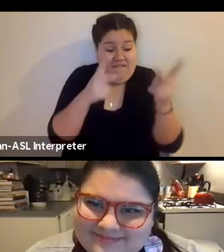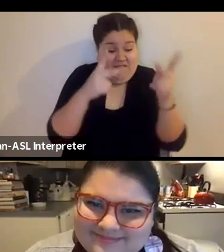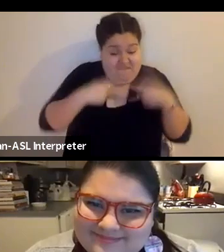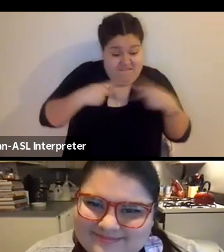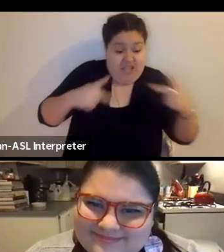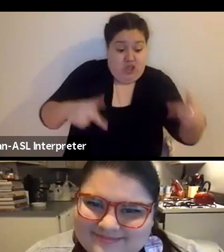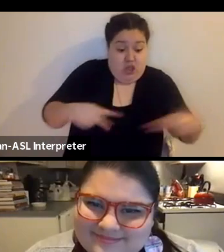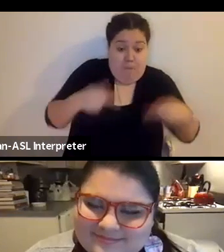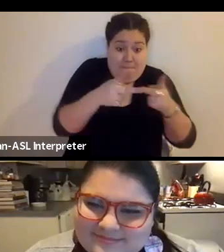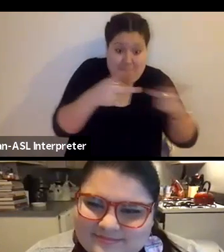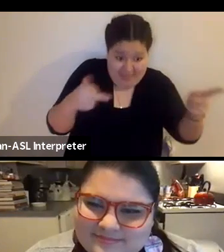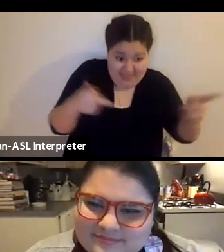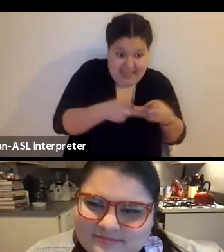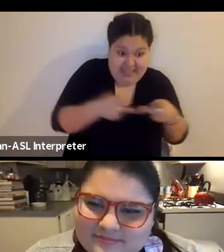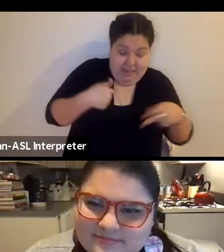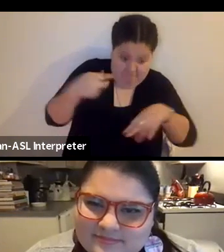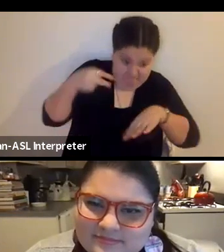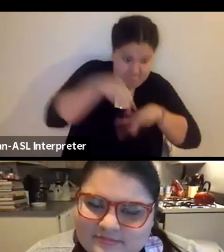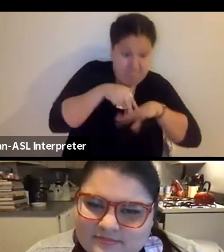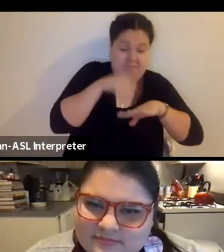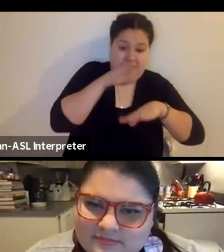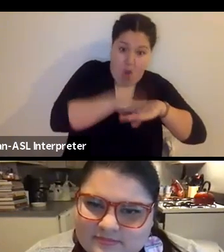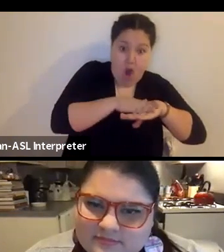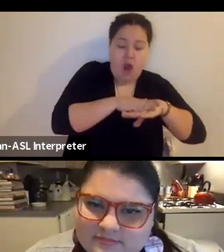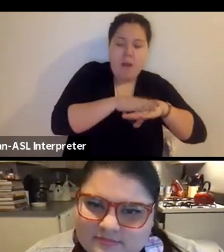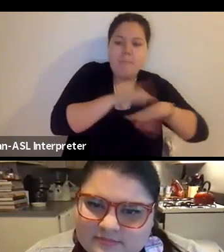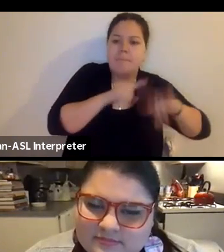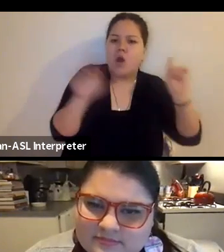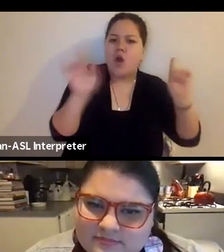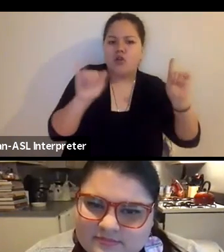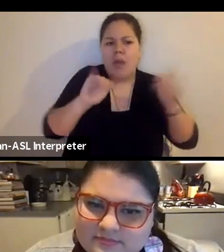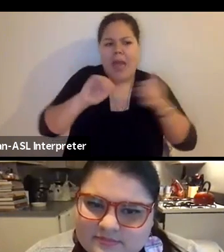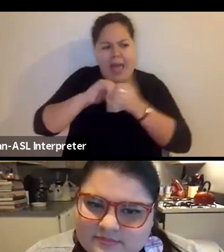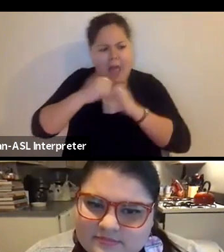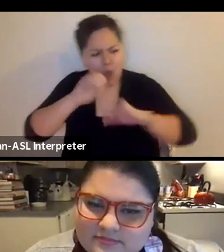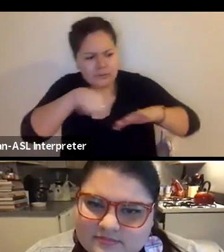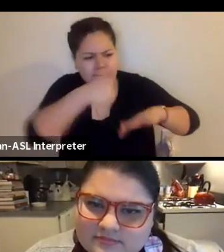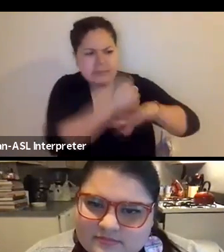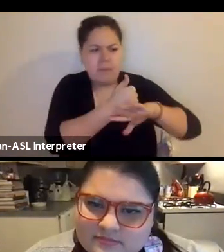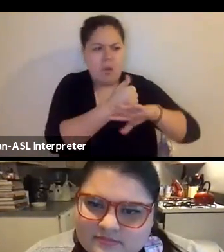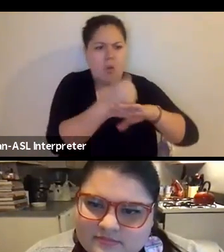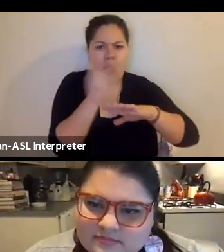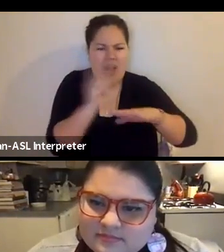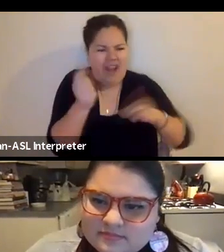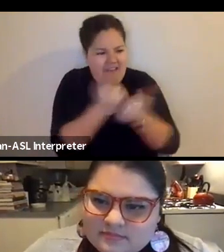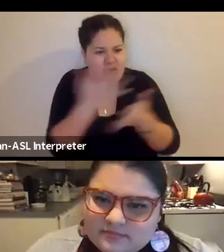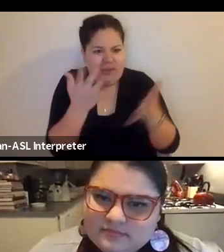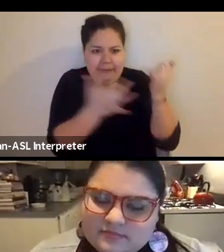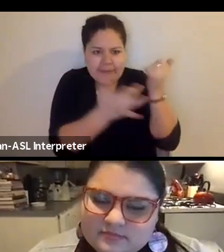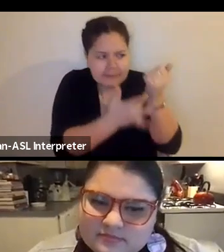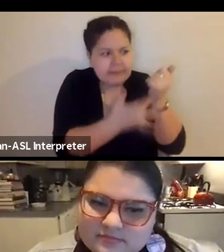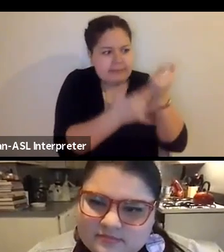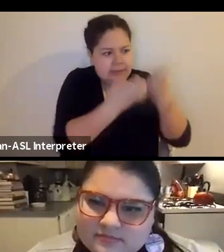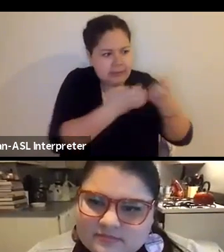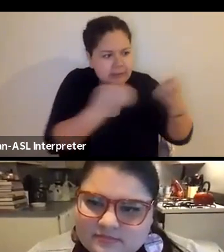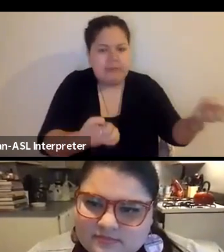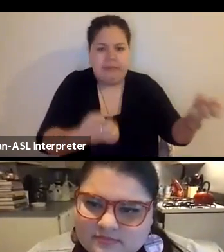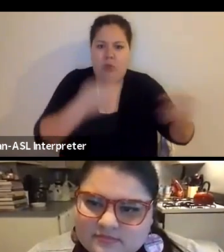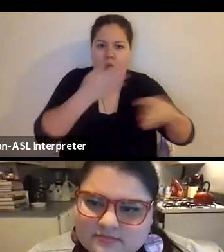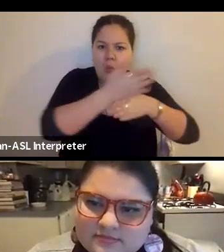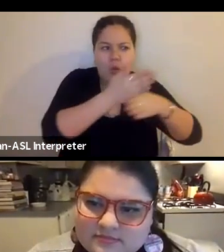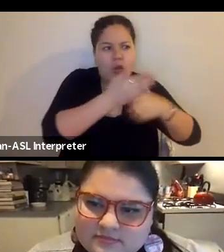are on, but the ways it was resourced and where all of those things came from? Lumber,